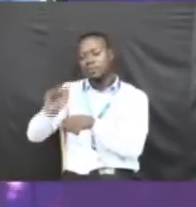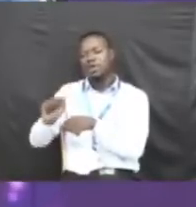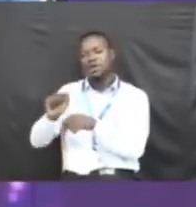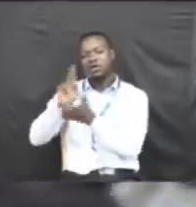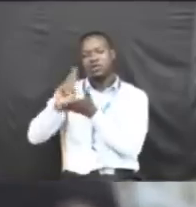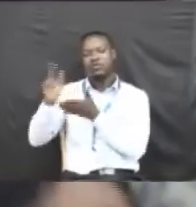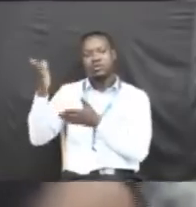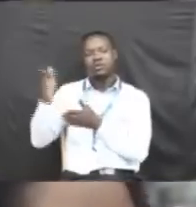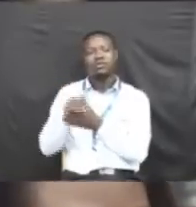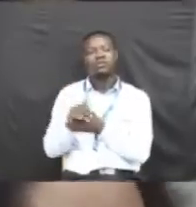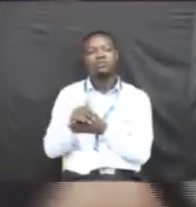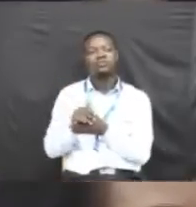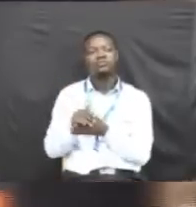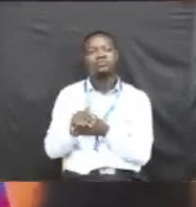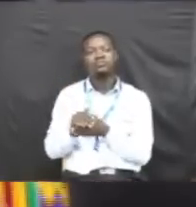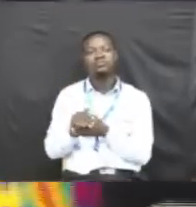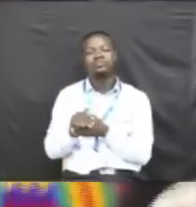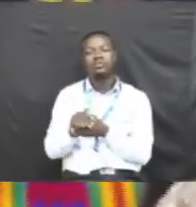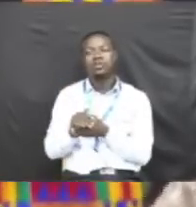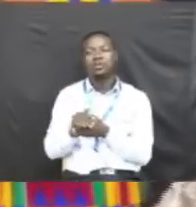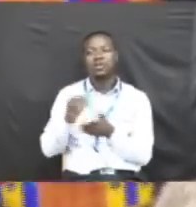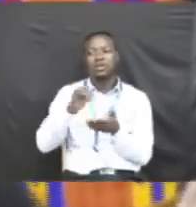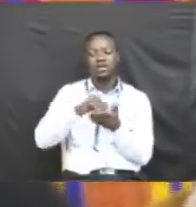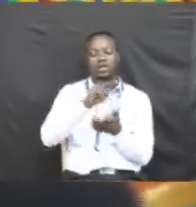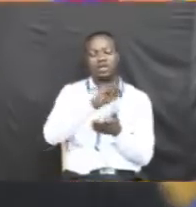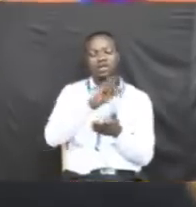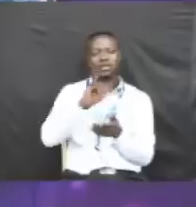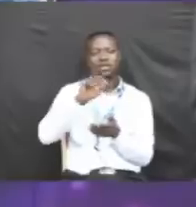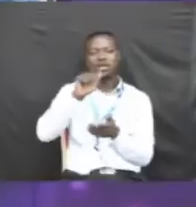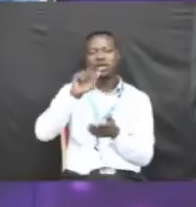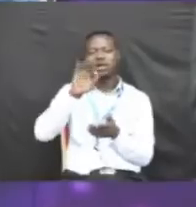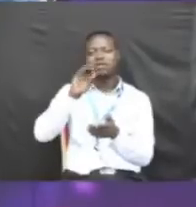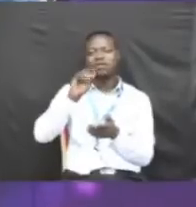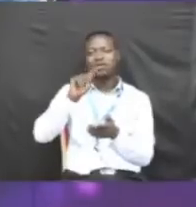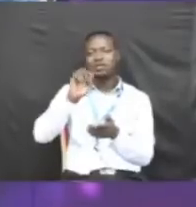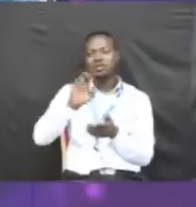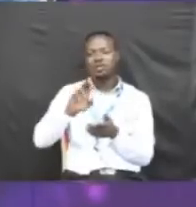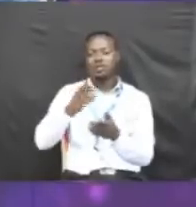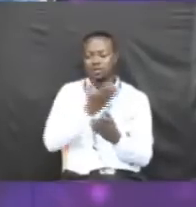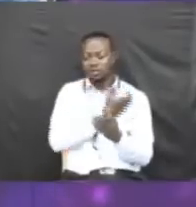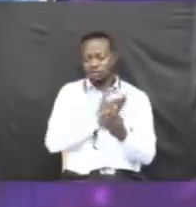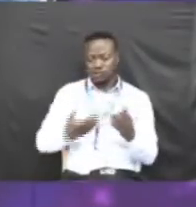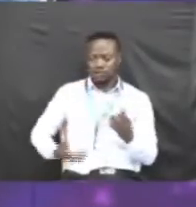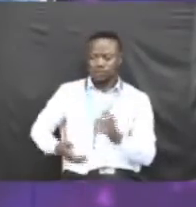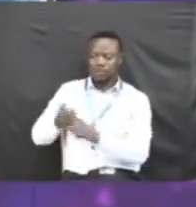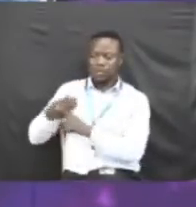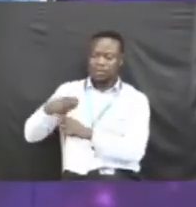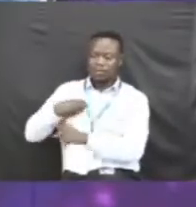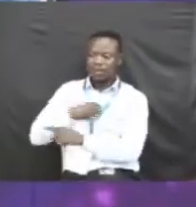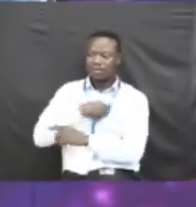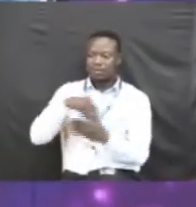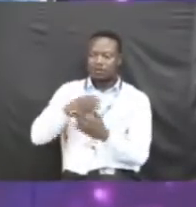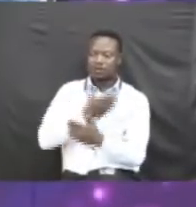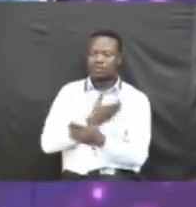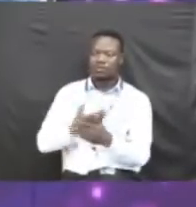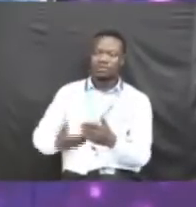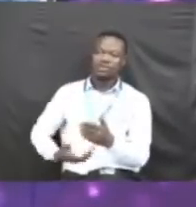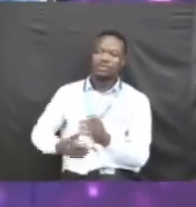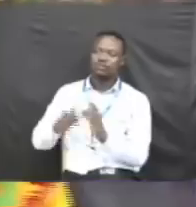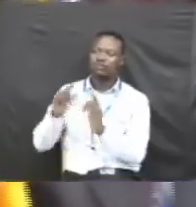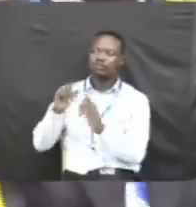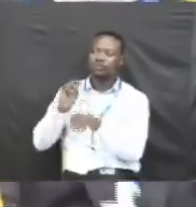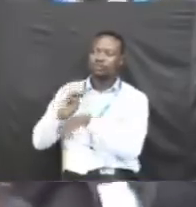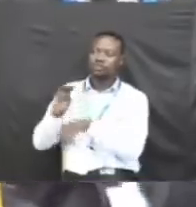Prof. You are welcome. We have Ni Aote Anoqua II, a member of the National Chief Tency